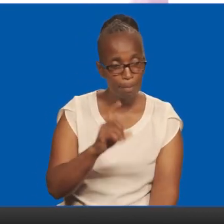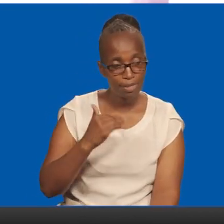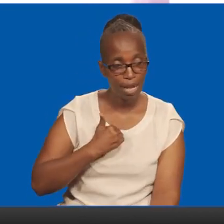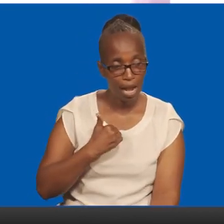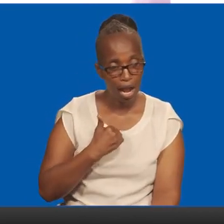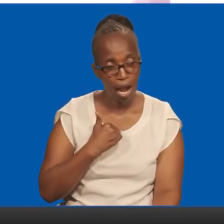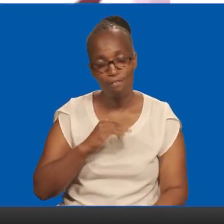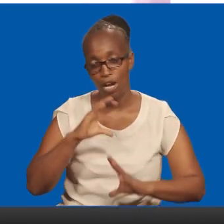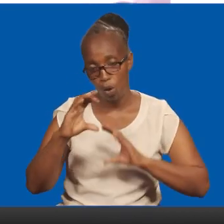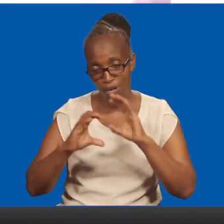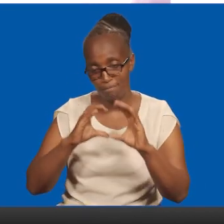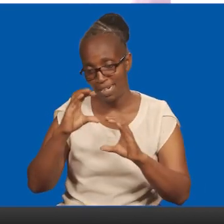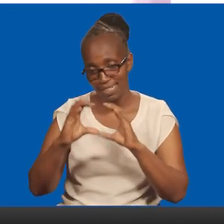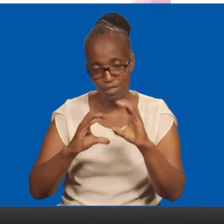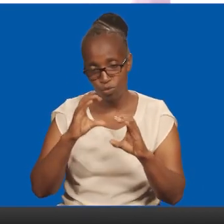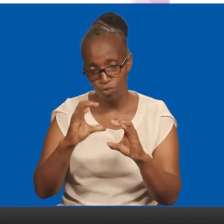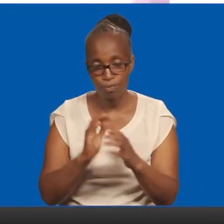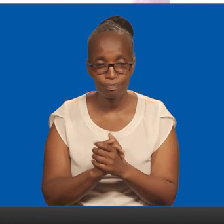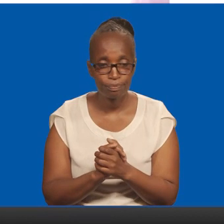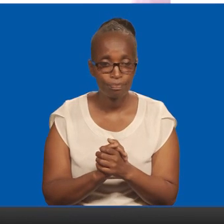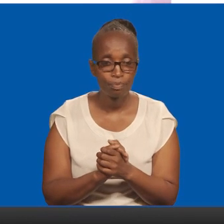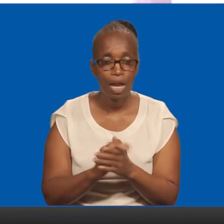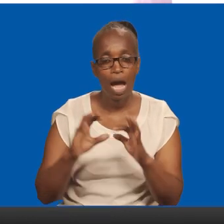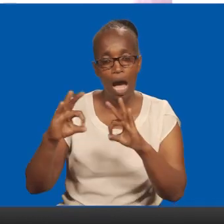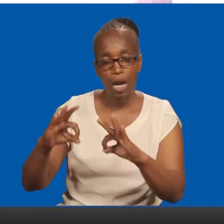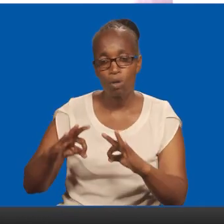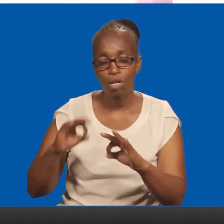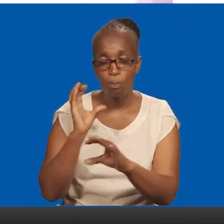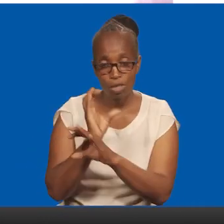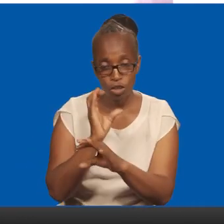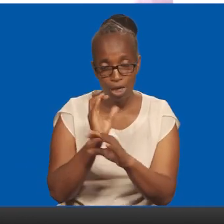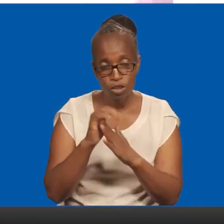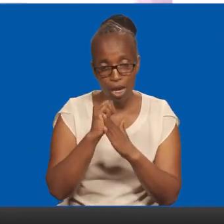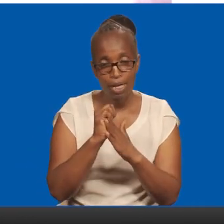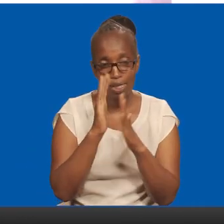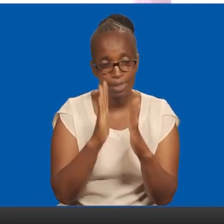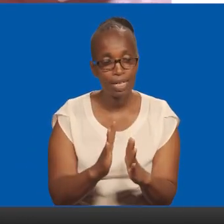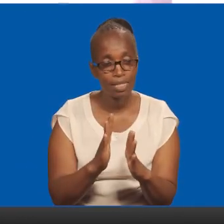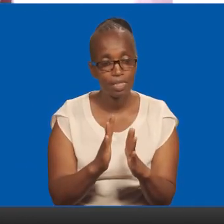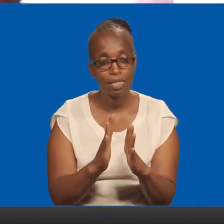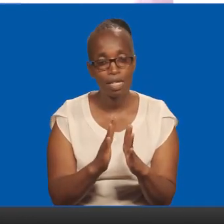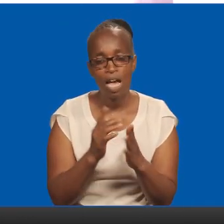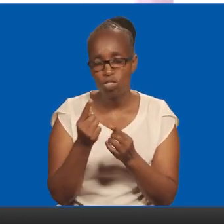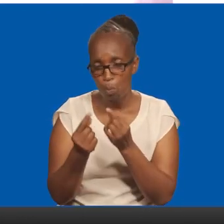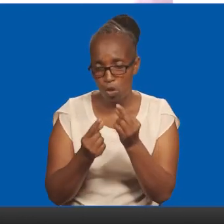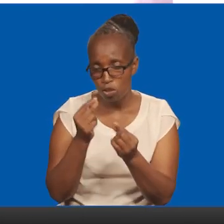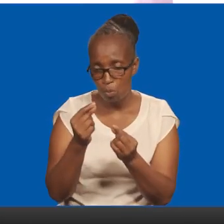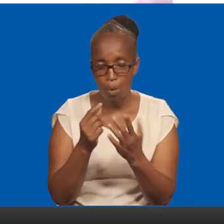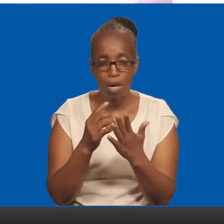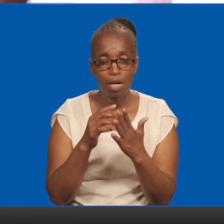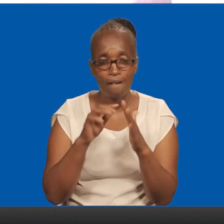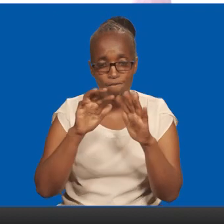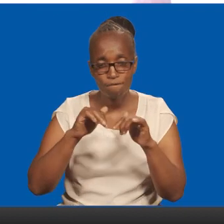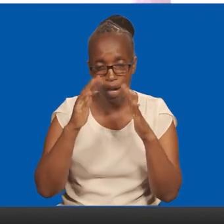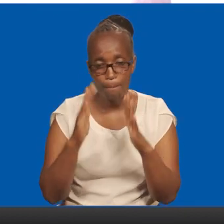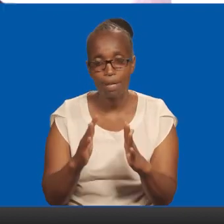at county level church leaders, bishops, archdeacons, and smallholder farmers, the county leadership,